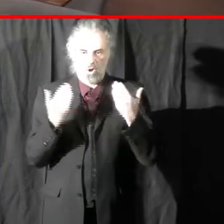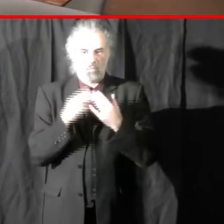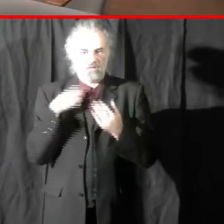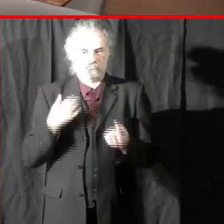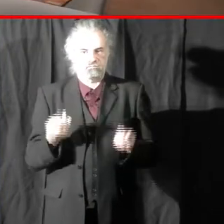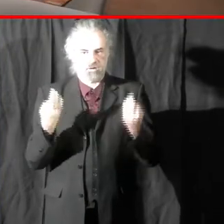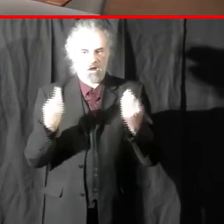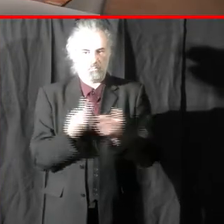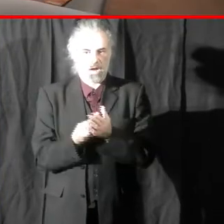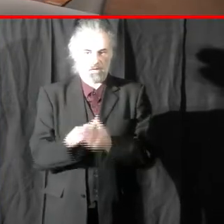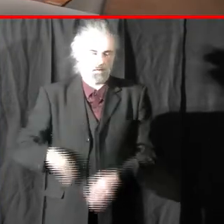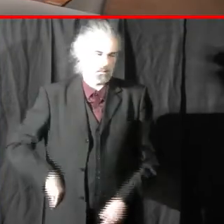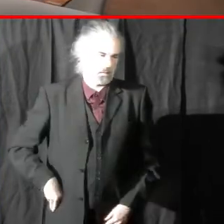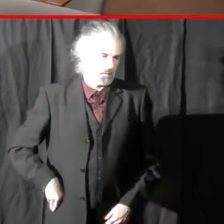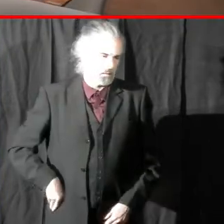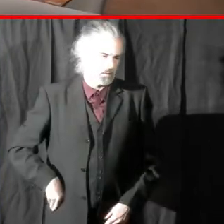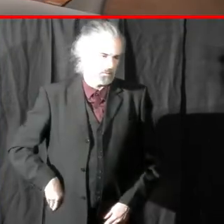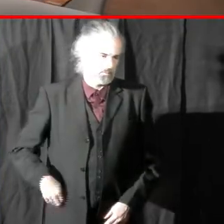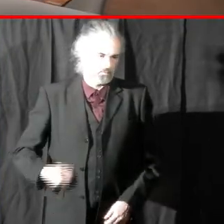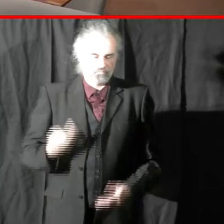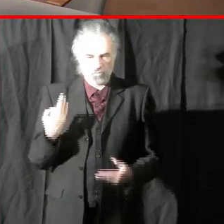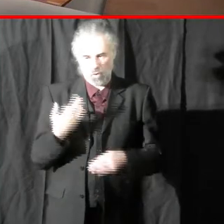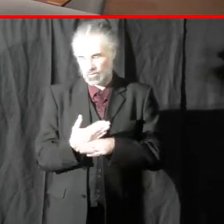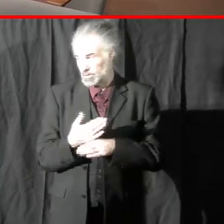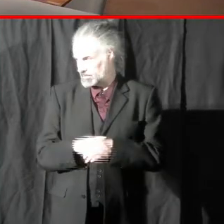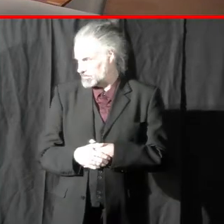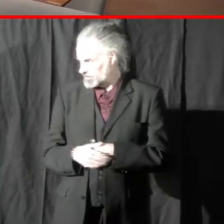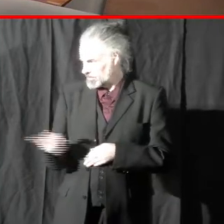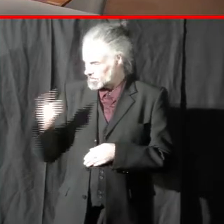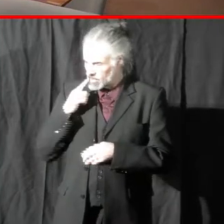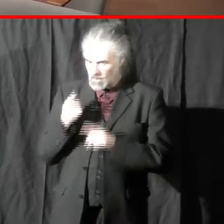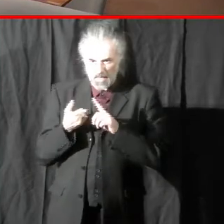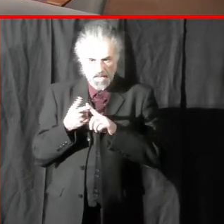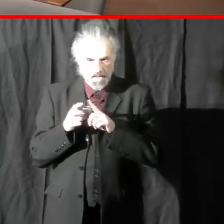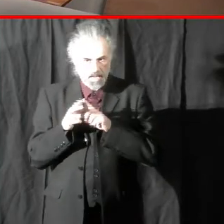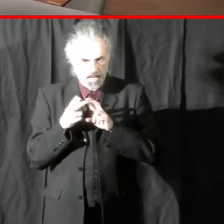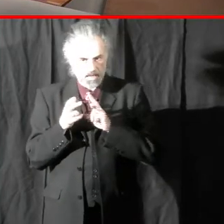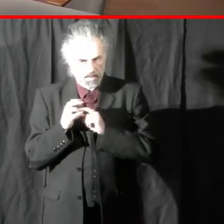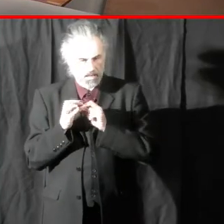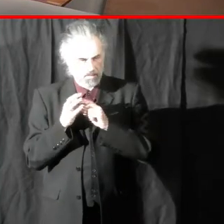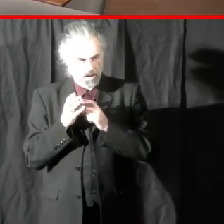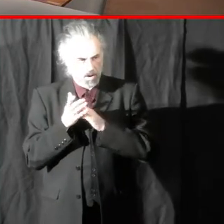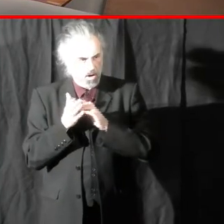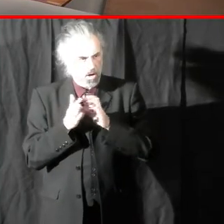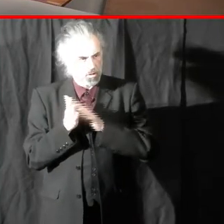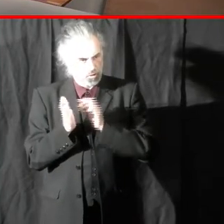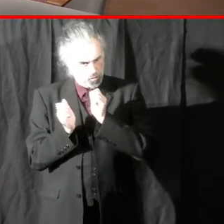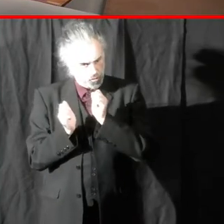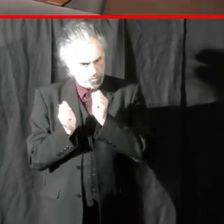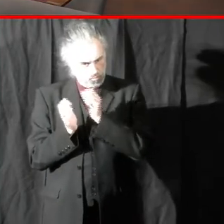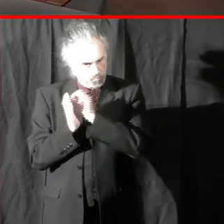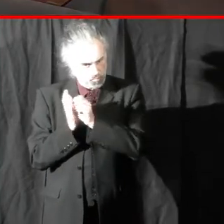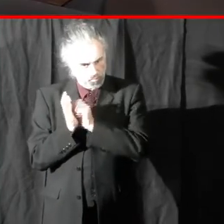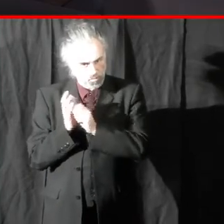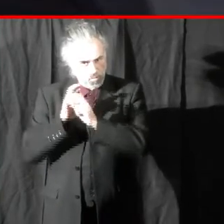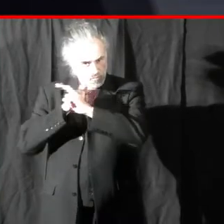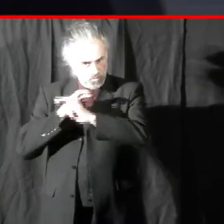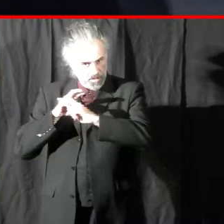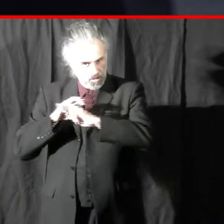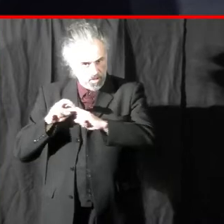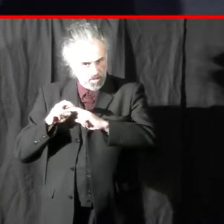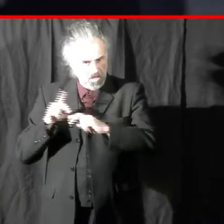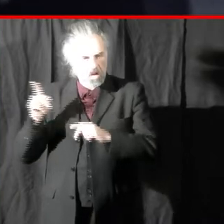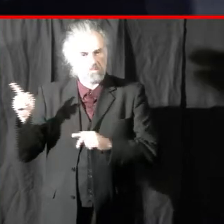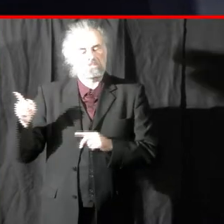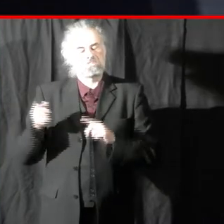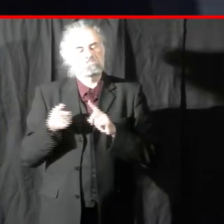That's all. You mentioned an Edinburgh Journal article as well. Could you tell me more about that? Yes, Journal of Inconvenient